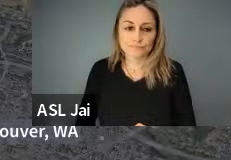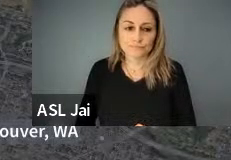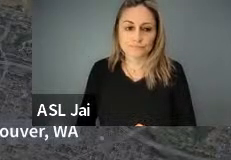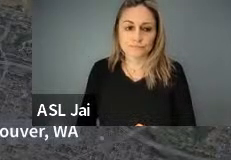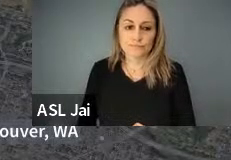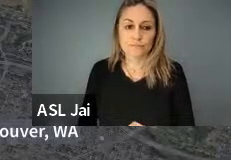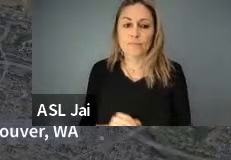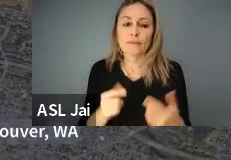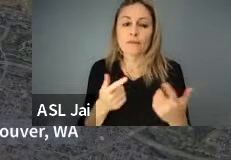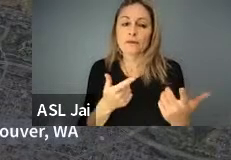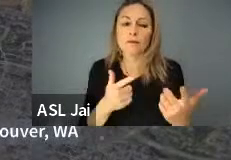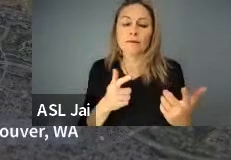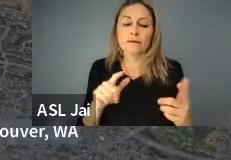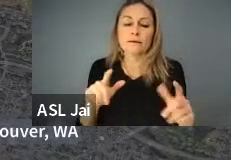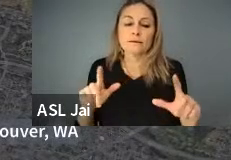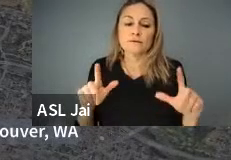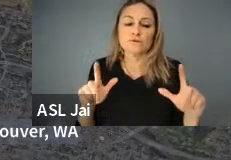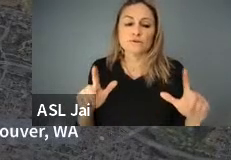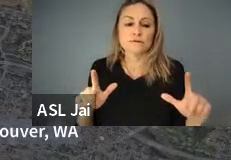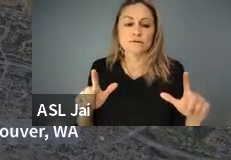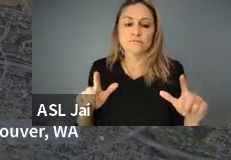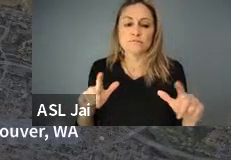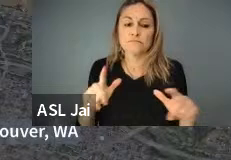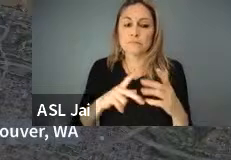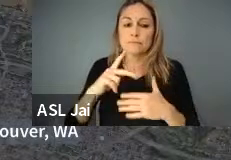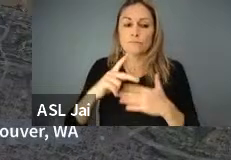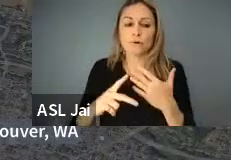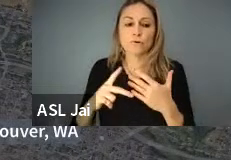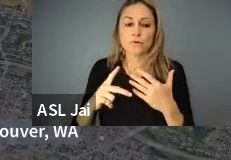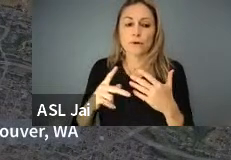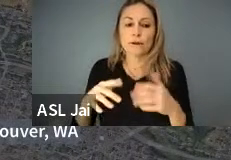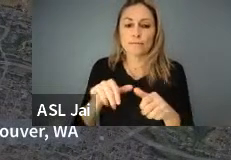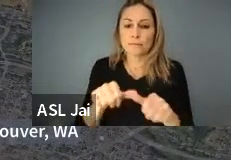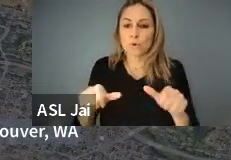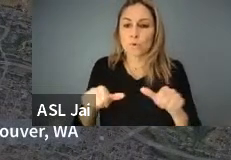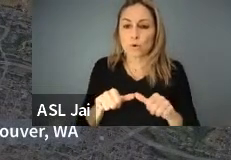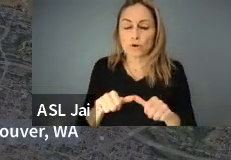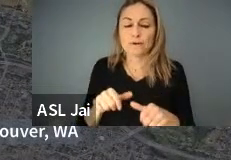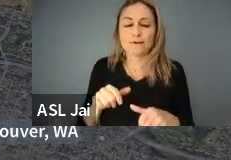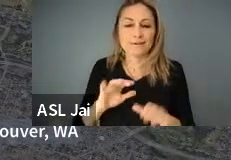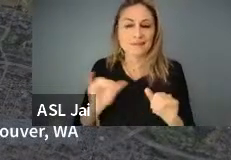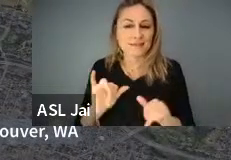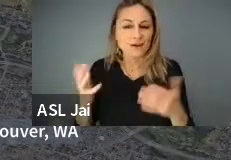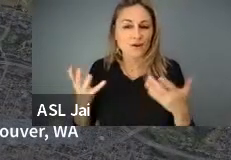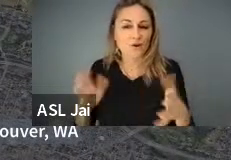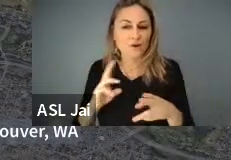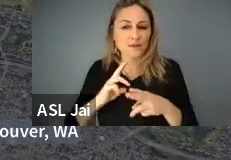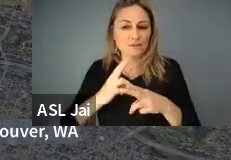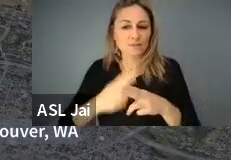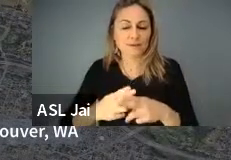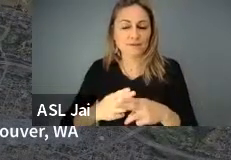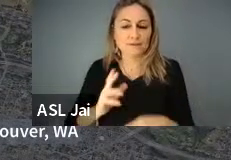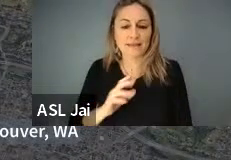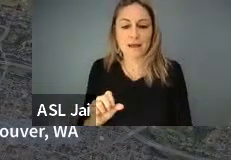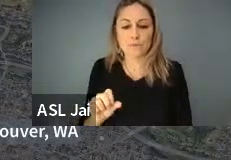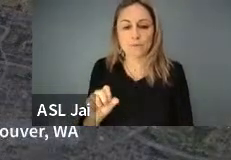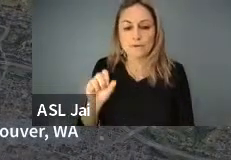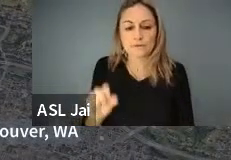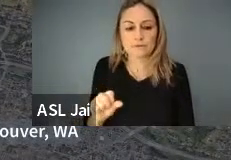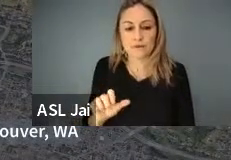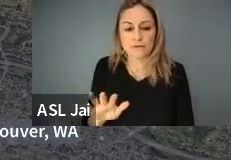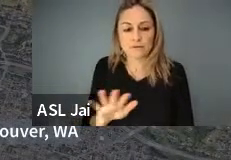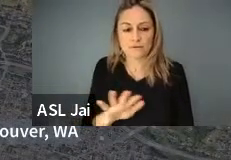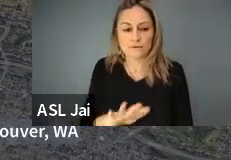Here's just a snapshot of the program corridor. As I mentioned, our southern terminus